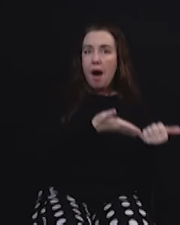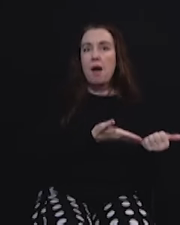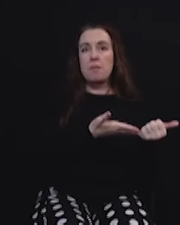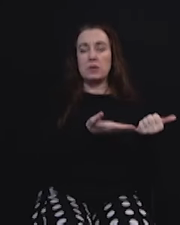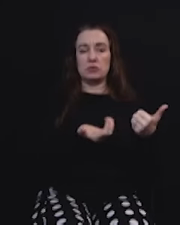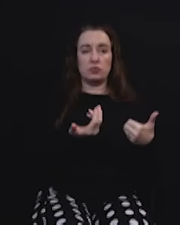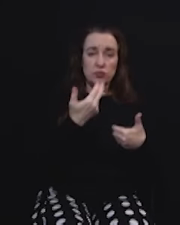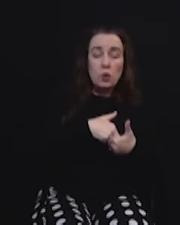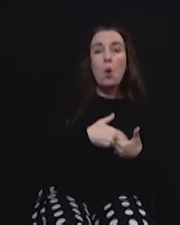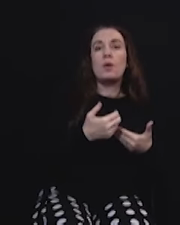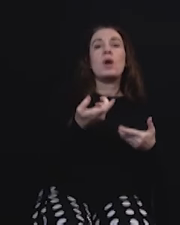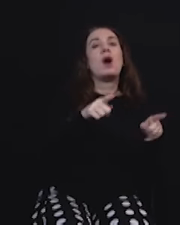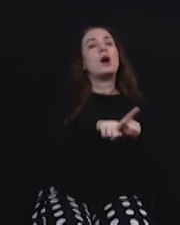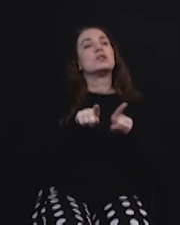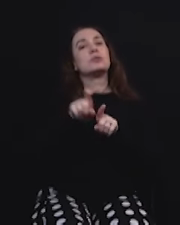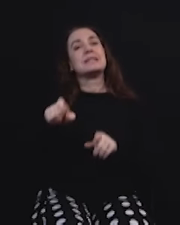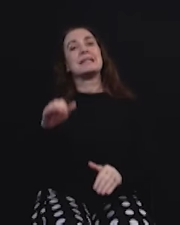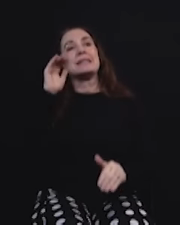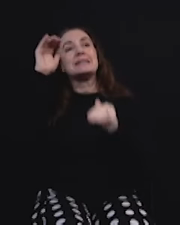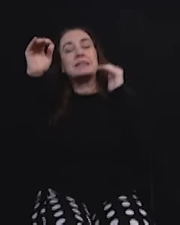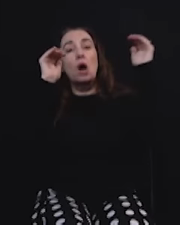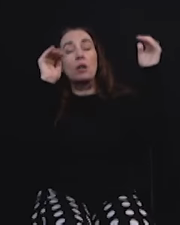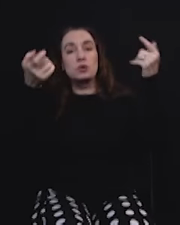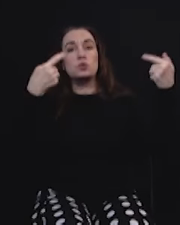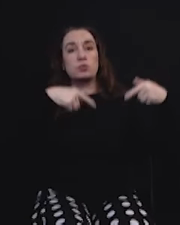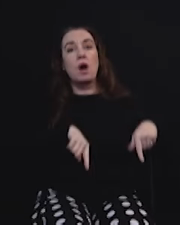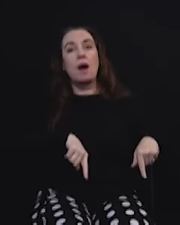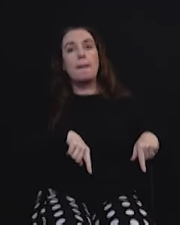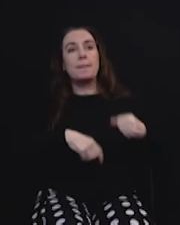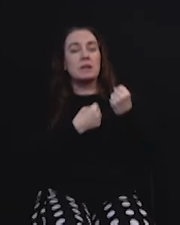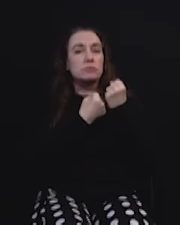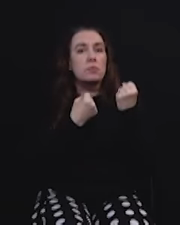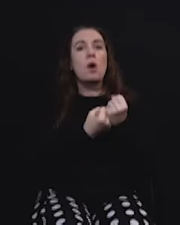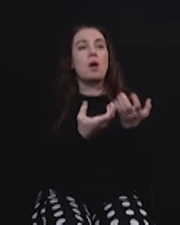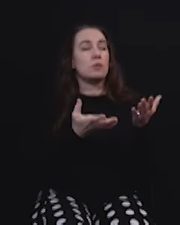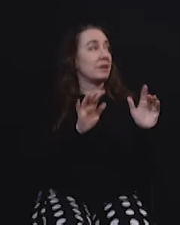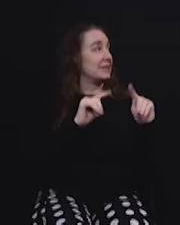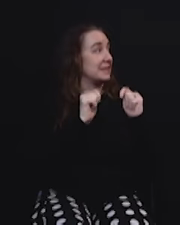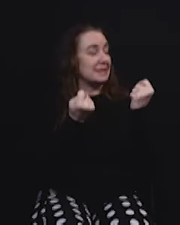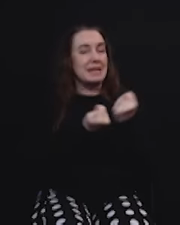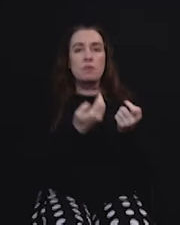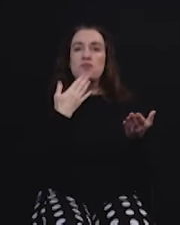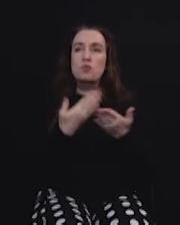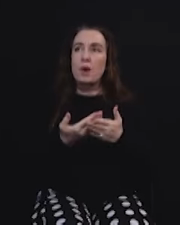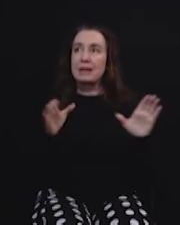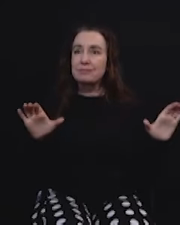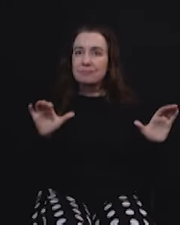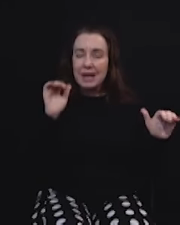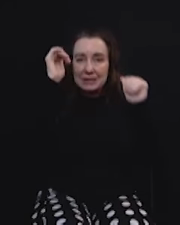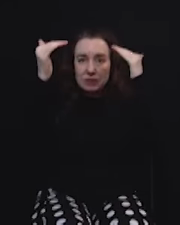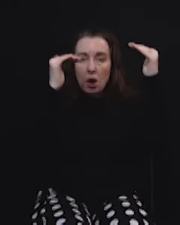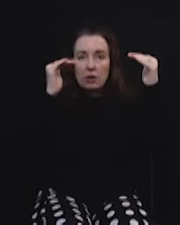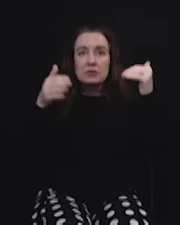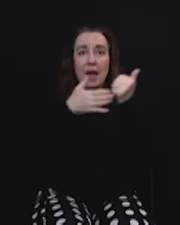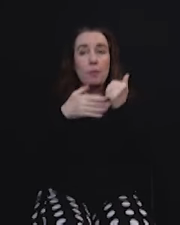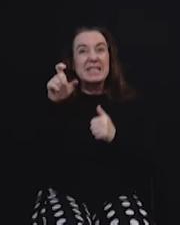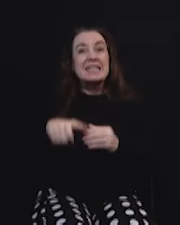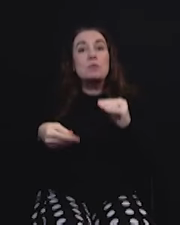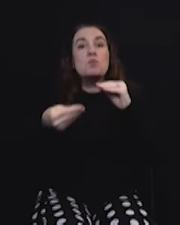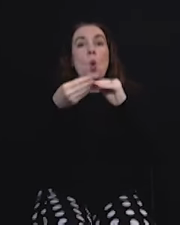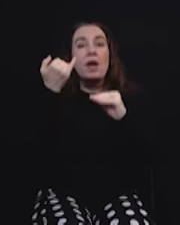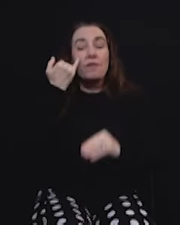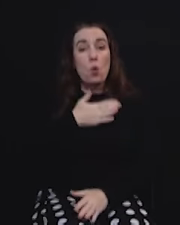of this. But we need also some adults to come alongside that. We have an awesome team with some great adults already, but we need more. So if you